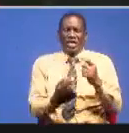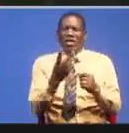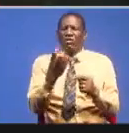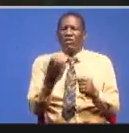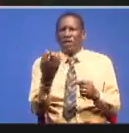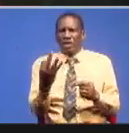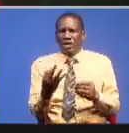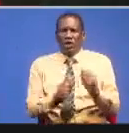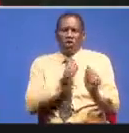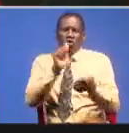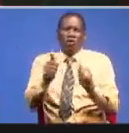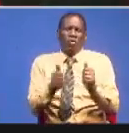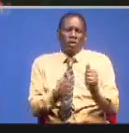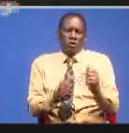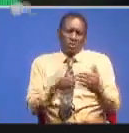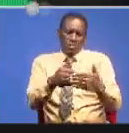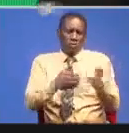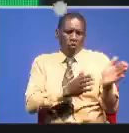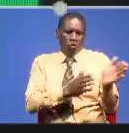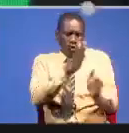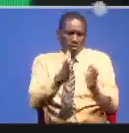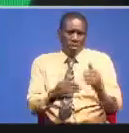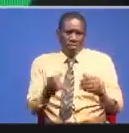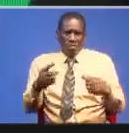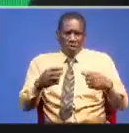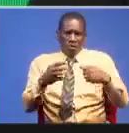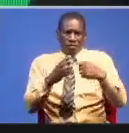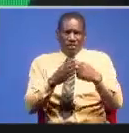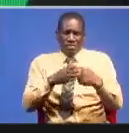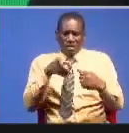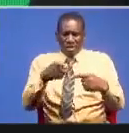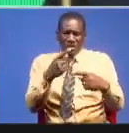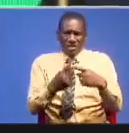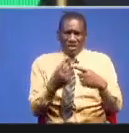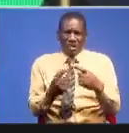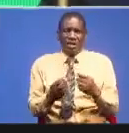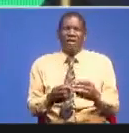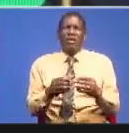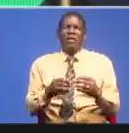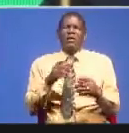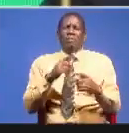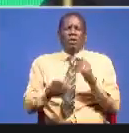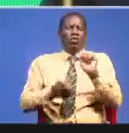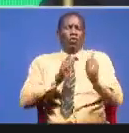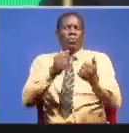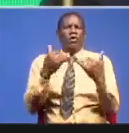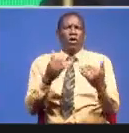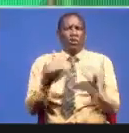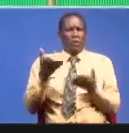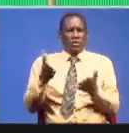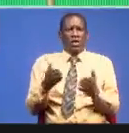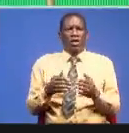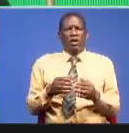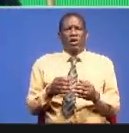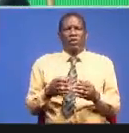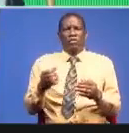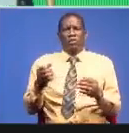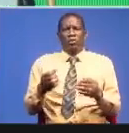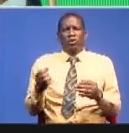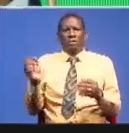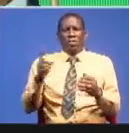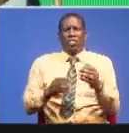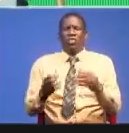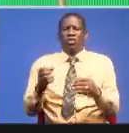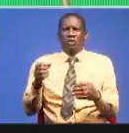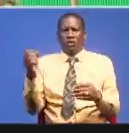with the competition initially scheduled to be held in September this year. The tournament will now be held for the whole month of February.